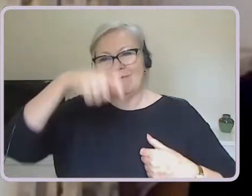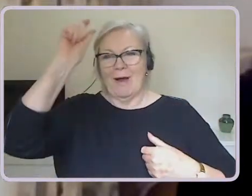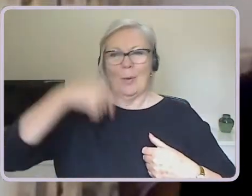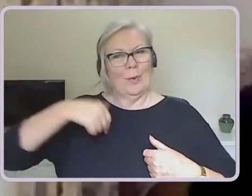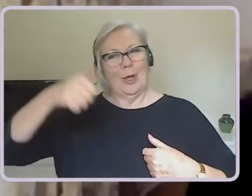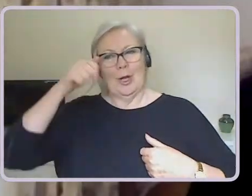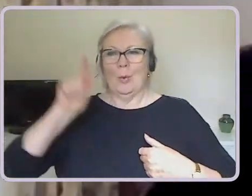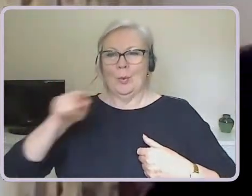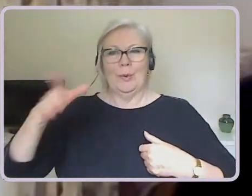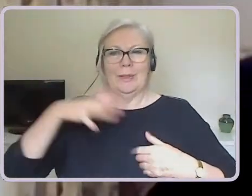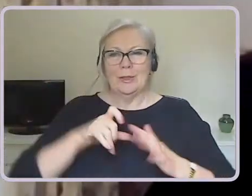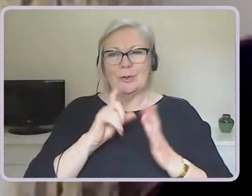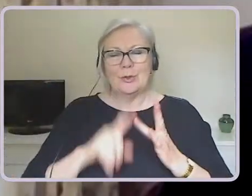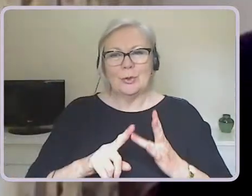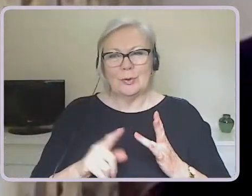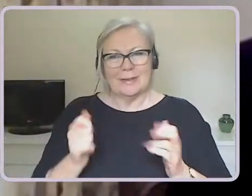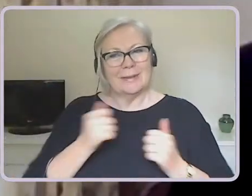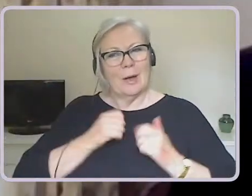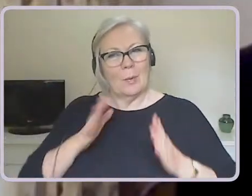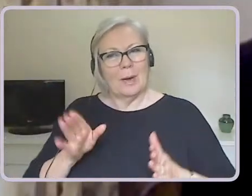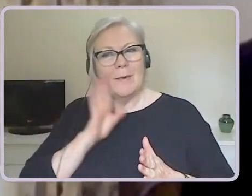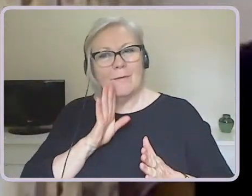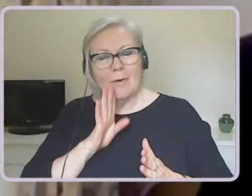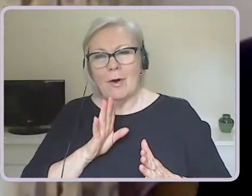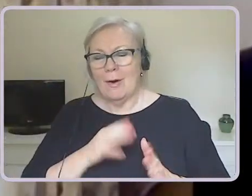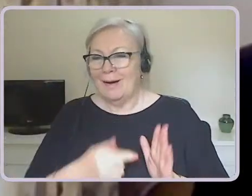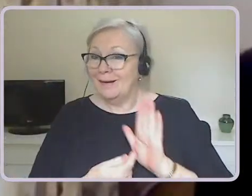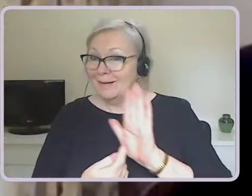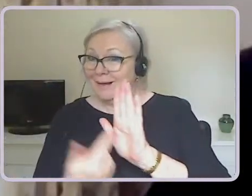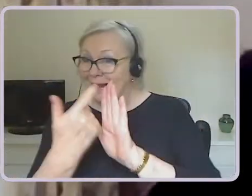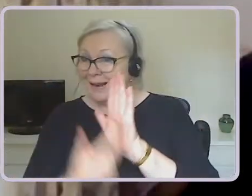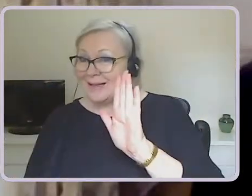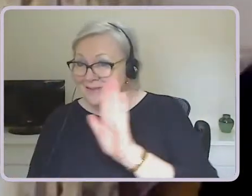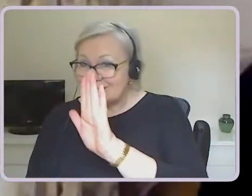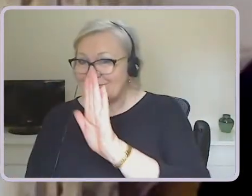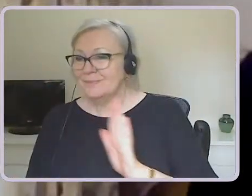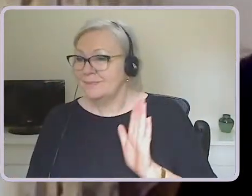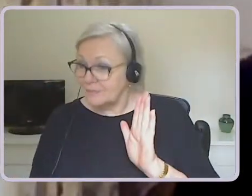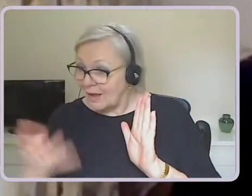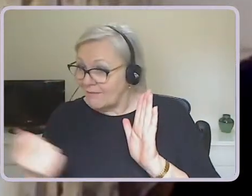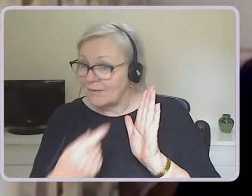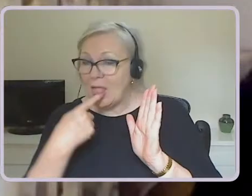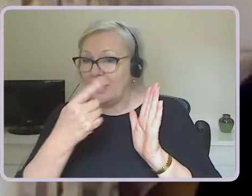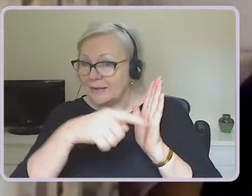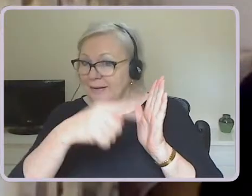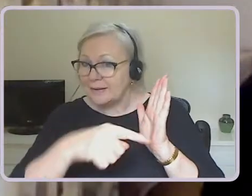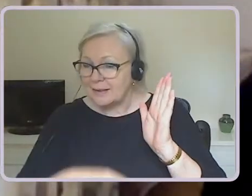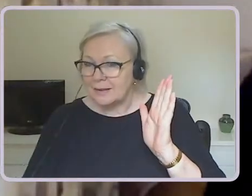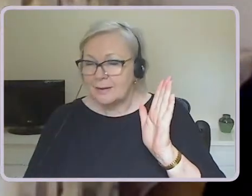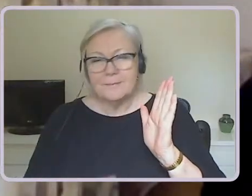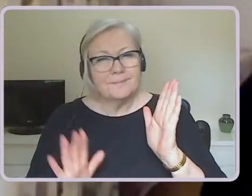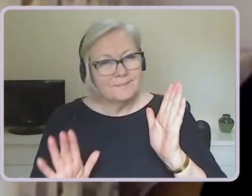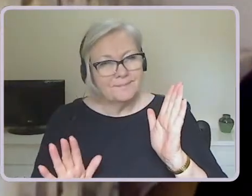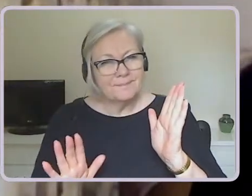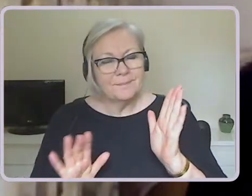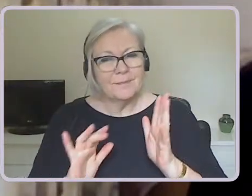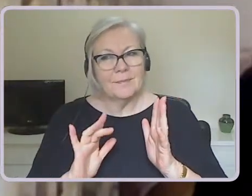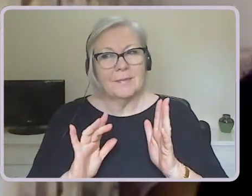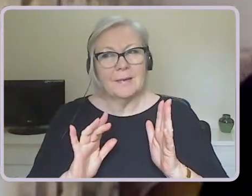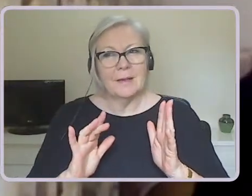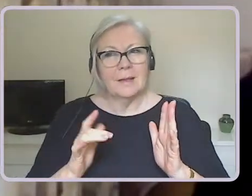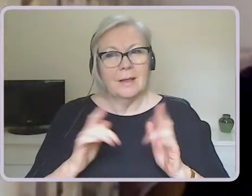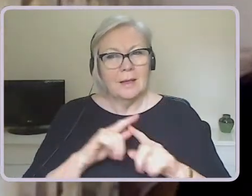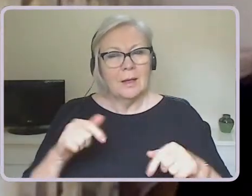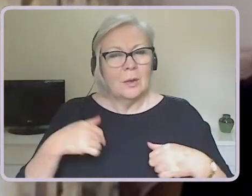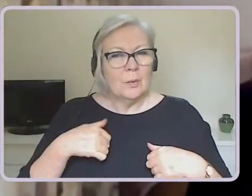need to do, and here's the list, and we just tick it off. Now, but we actually know we